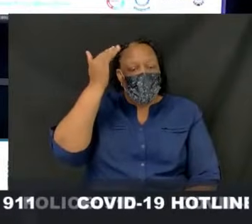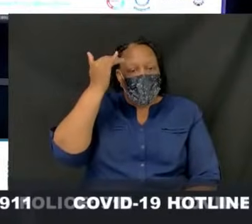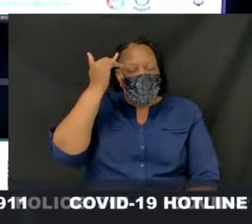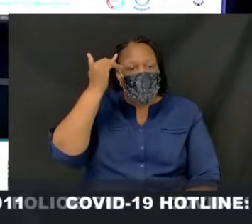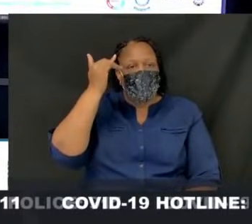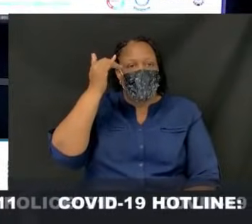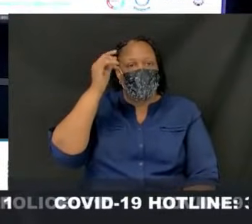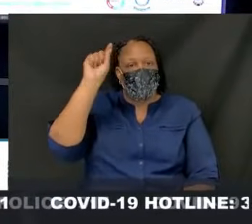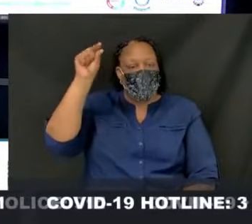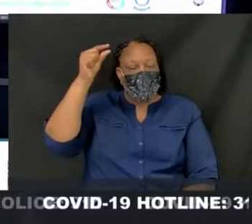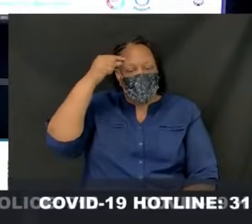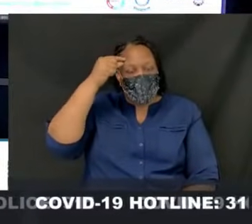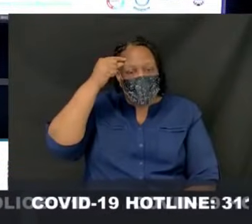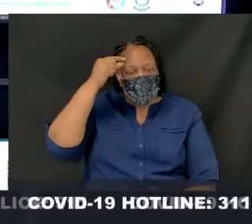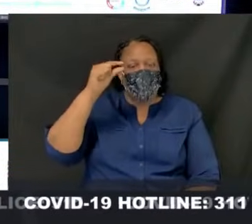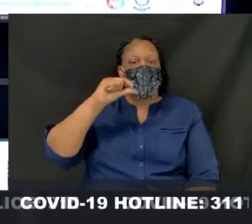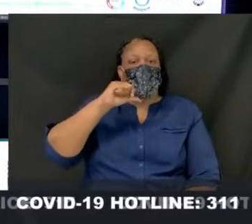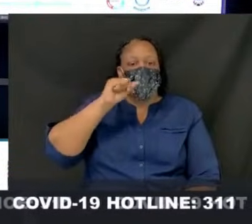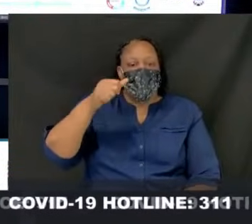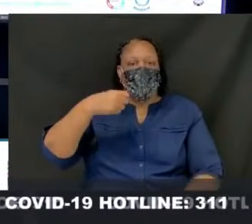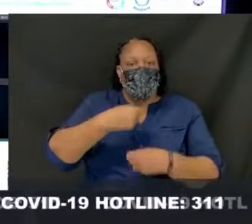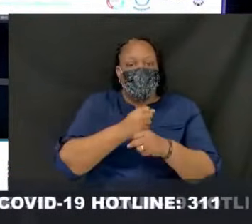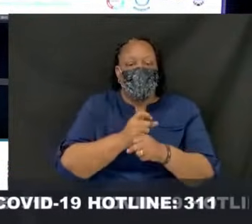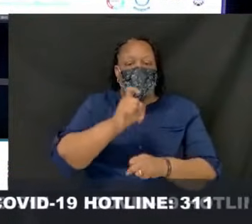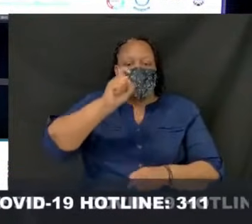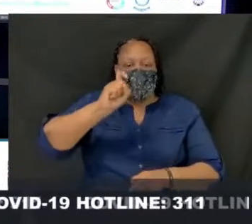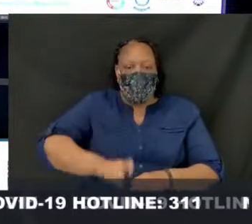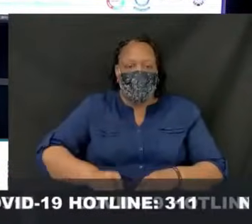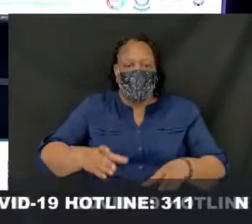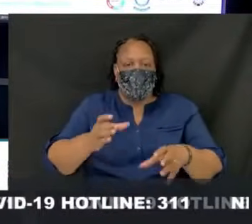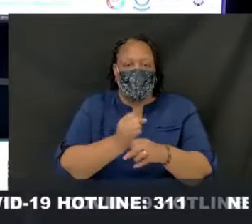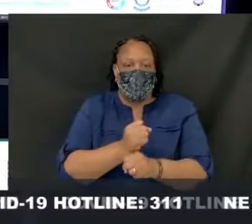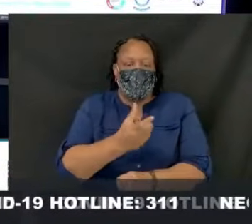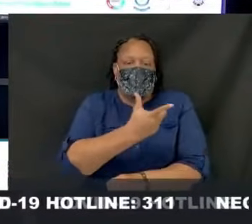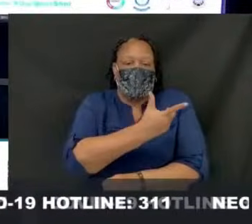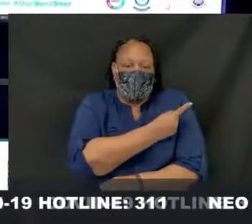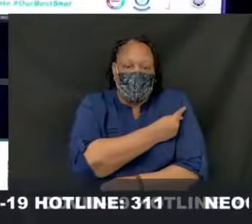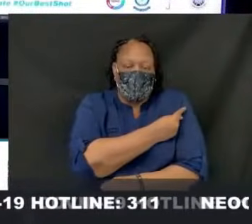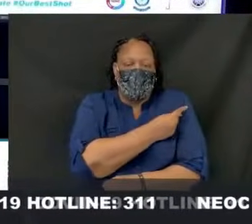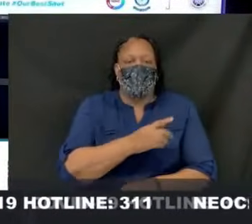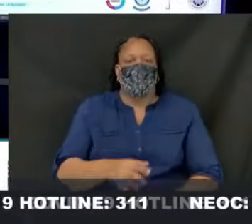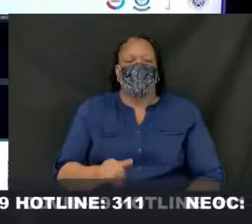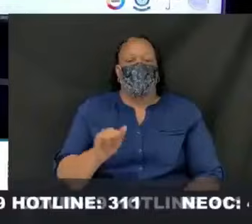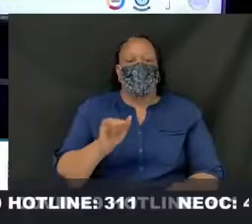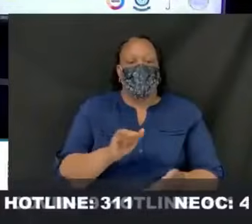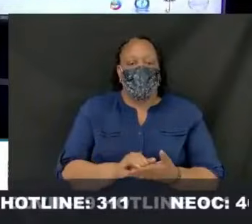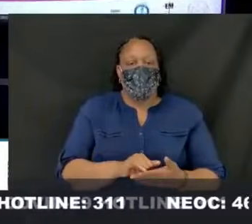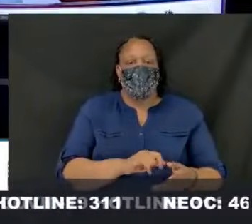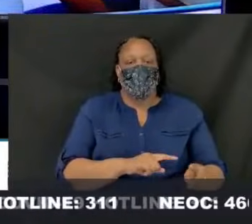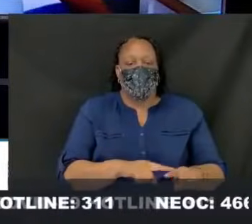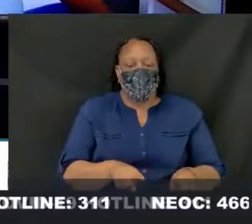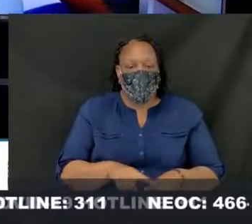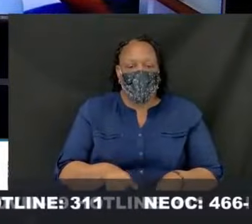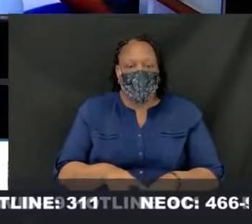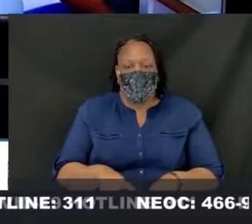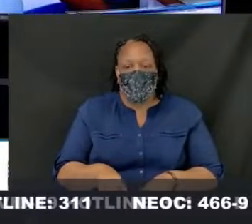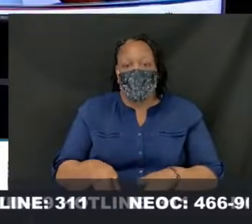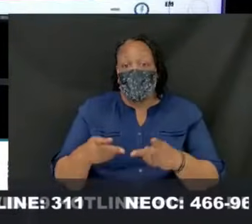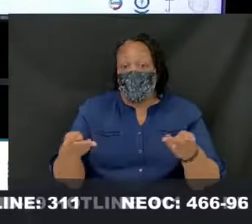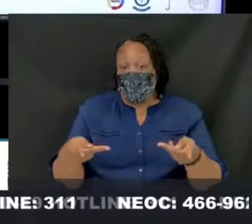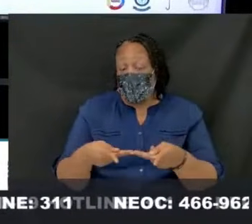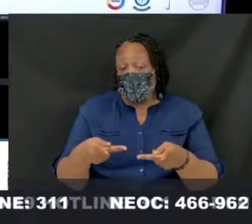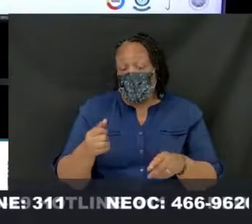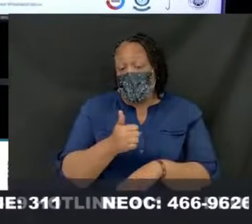mandate vaccinations for all public employees, as has been done in Antigen and elsewhere? Teachers,